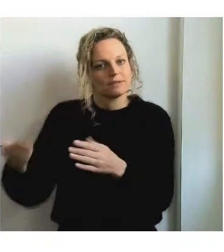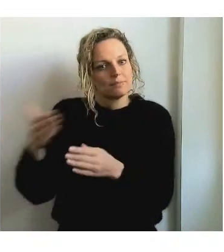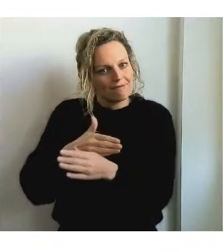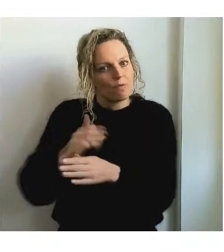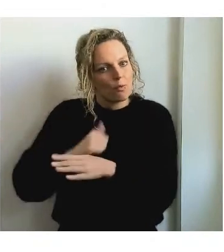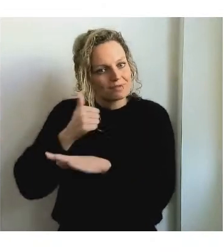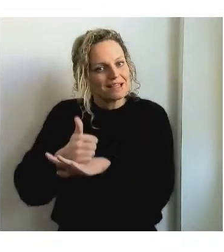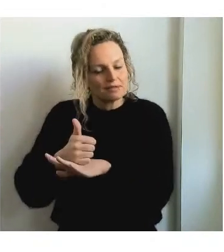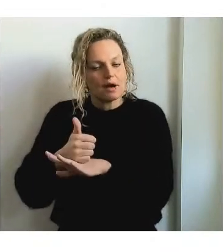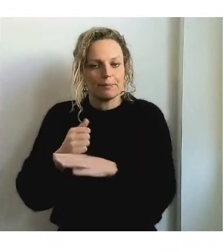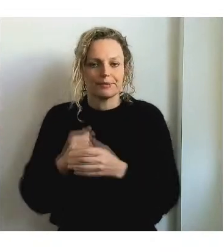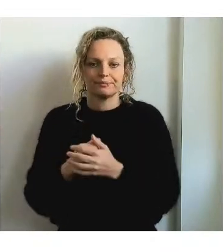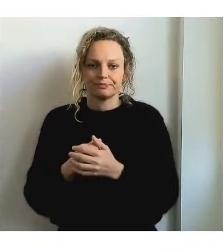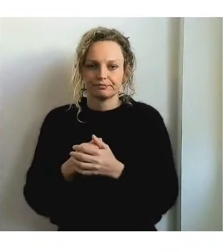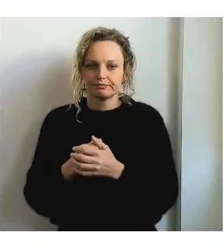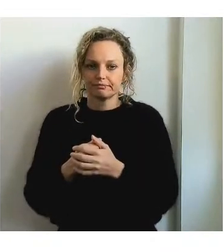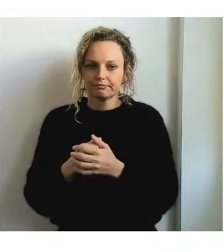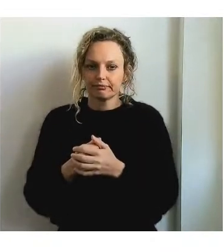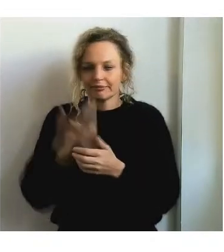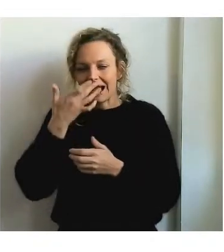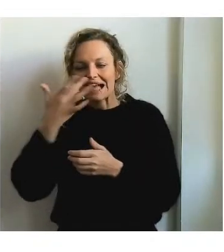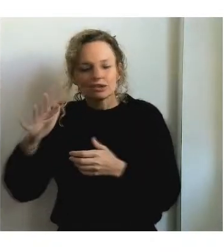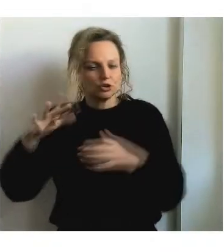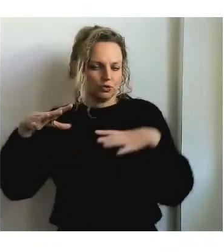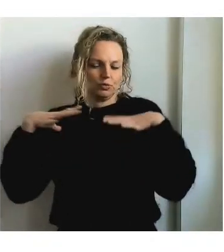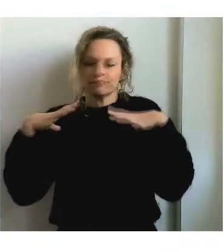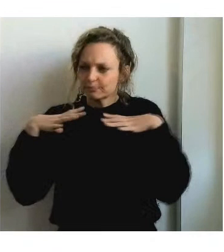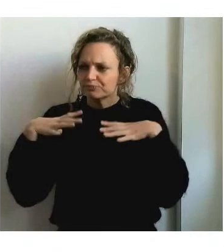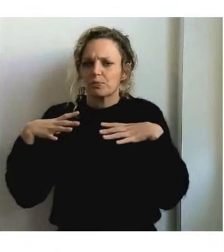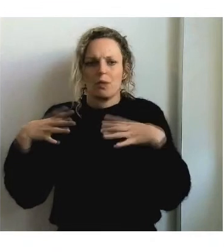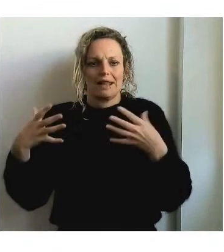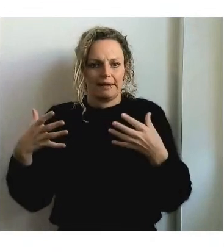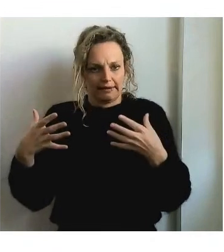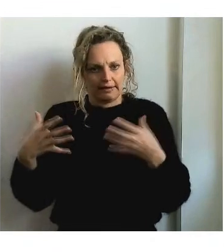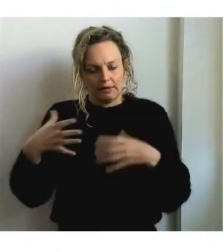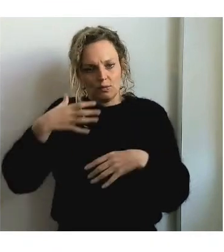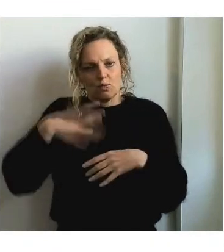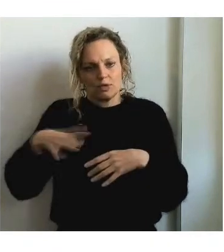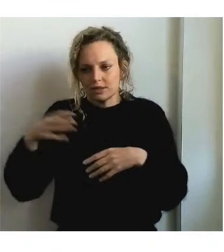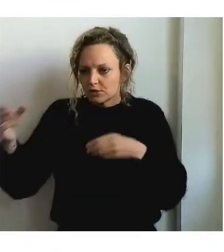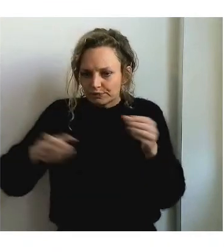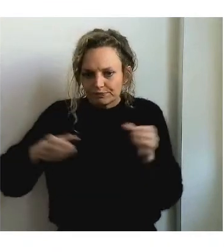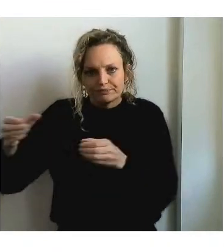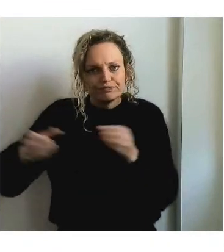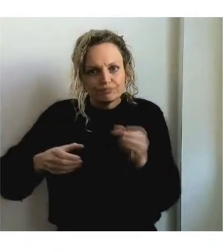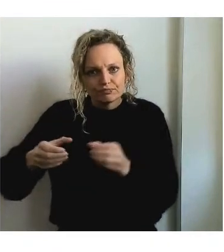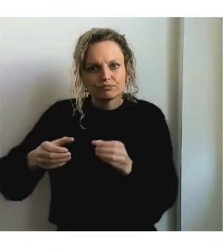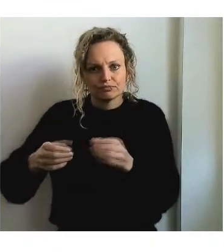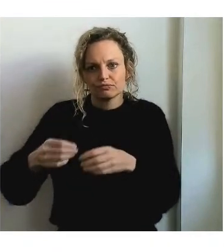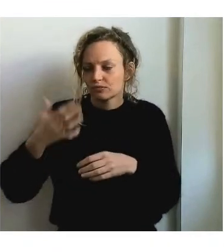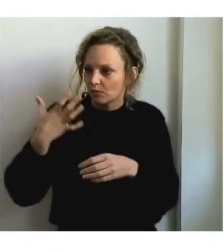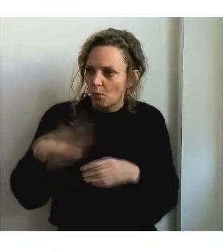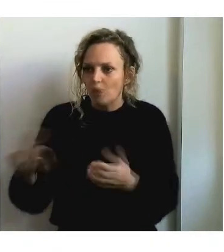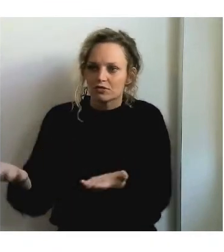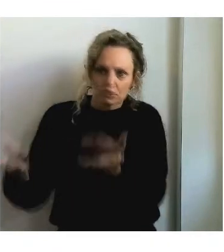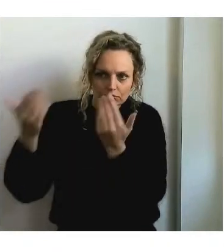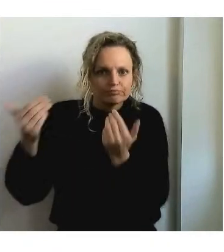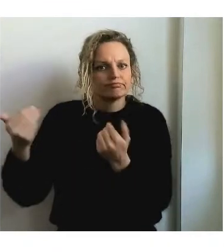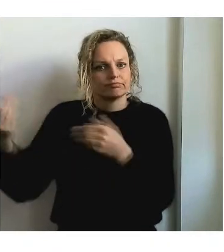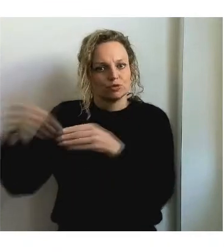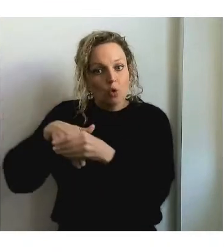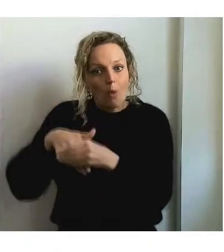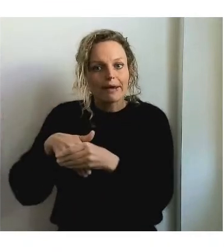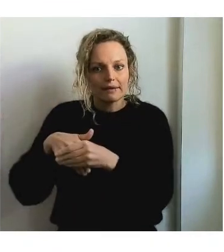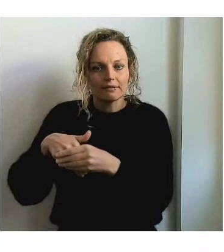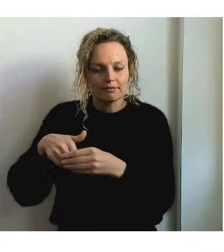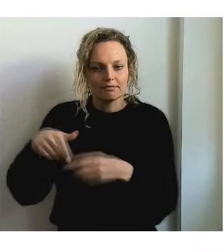sort of bring people on and say, we're hitting the ground running, would you join us? And I